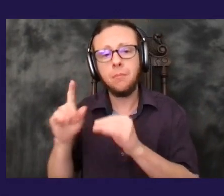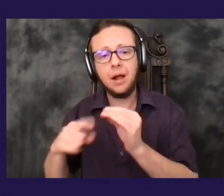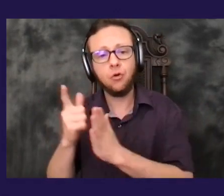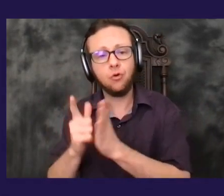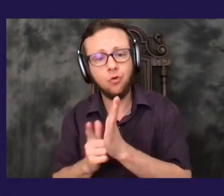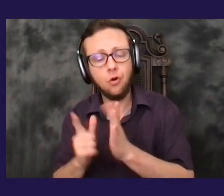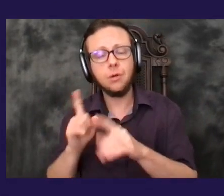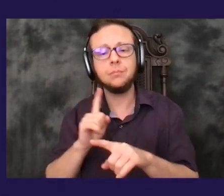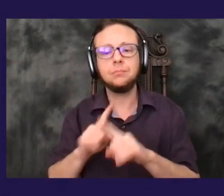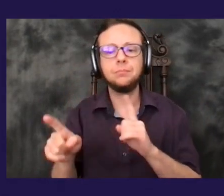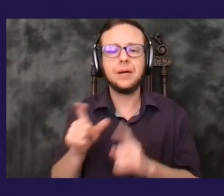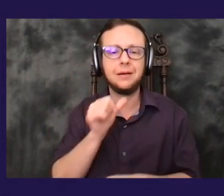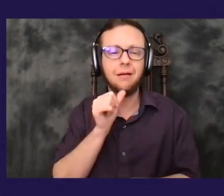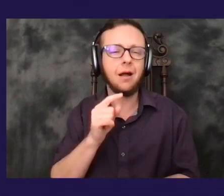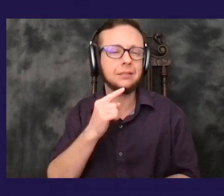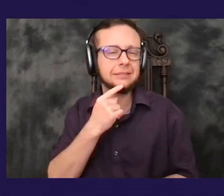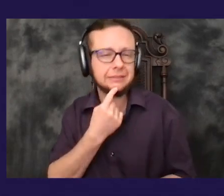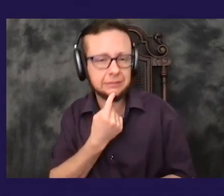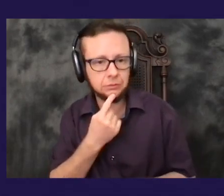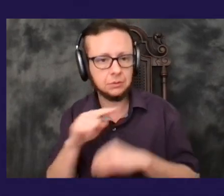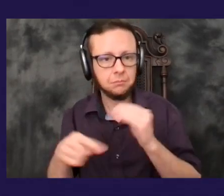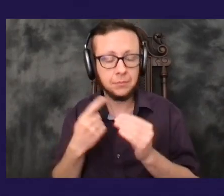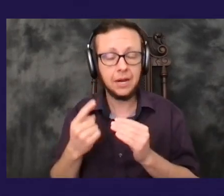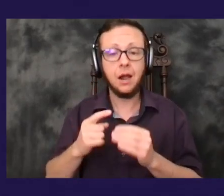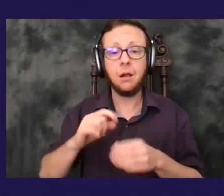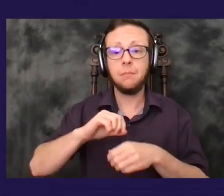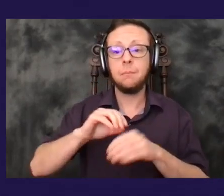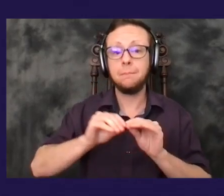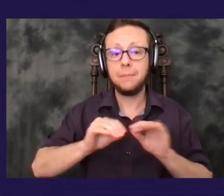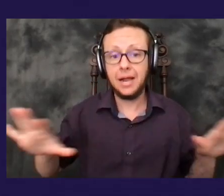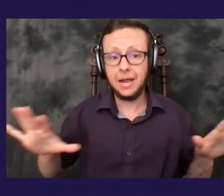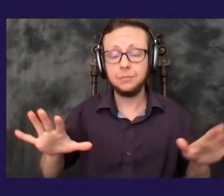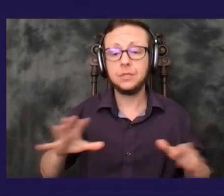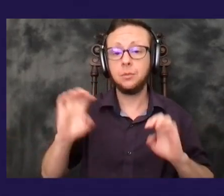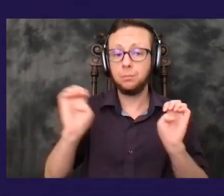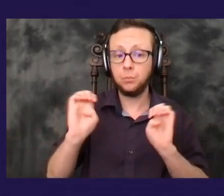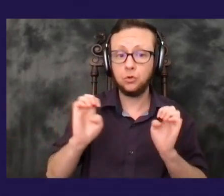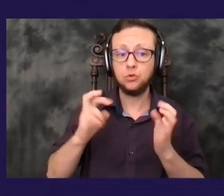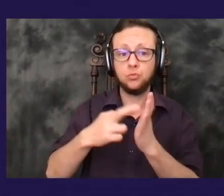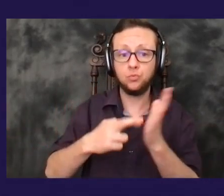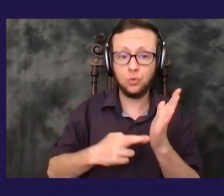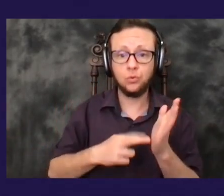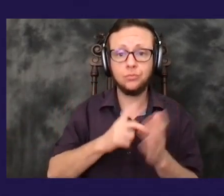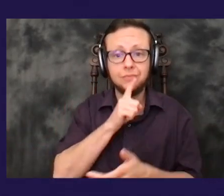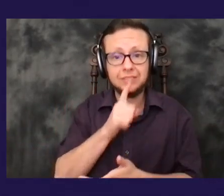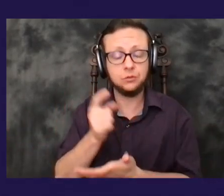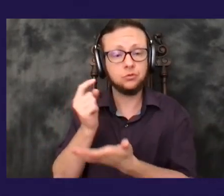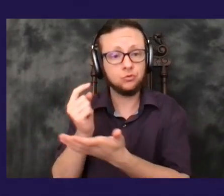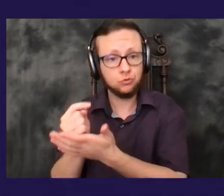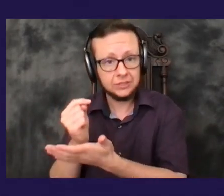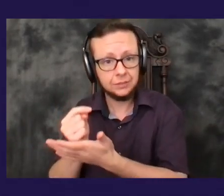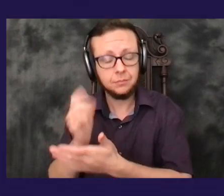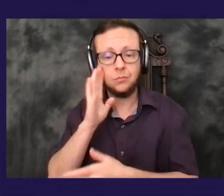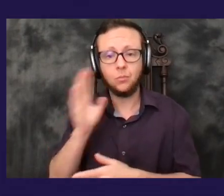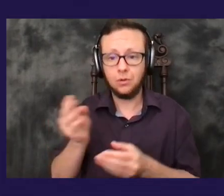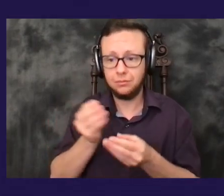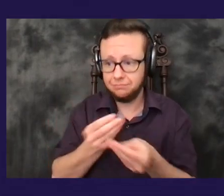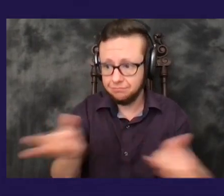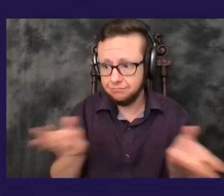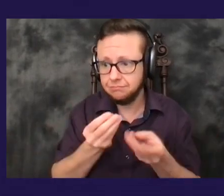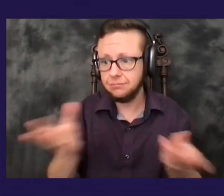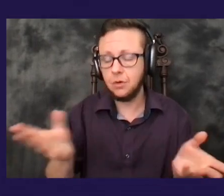for example, pandemic emergency rules are literally a treatment that's administered to hundreds of millions of people at a